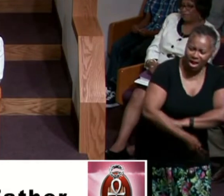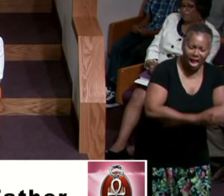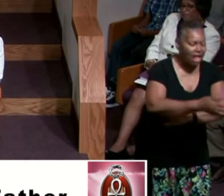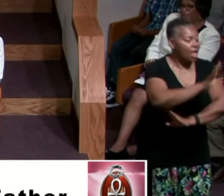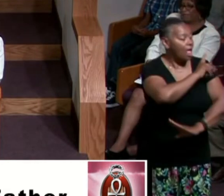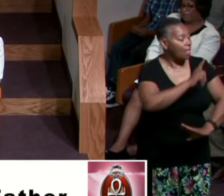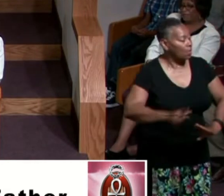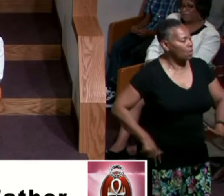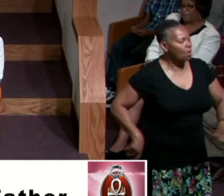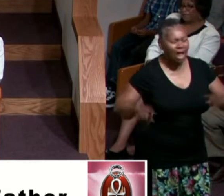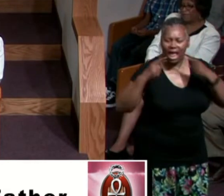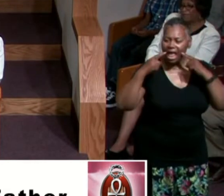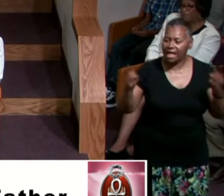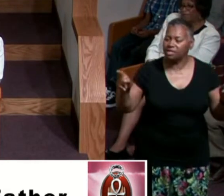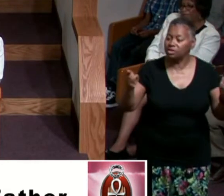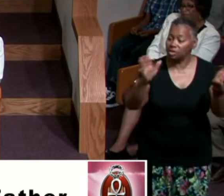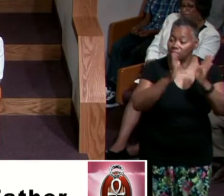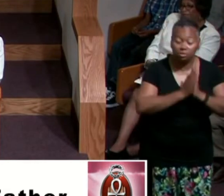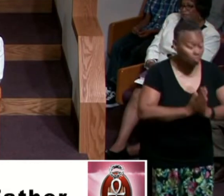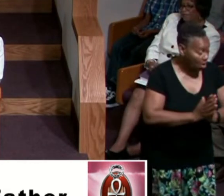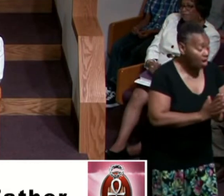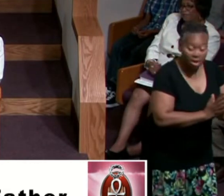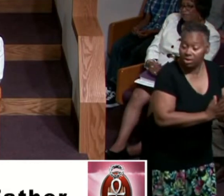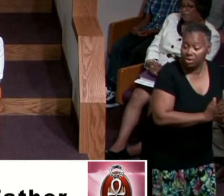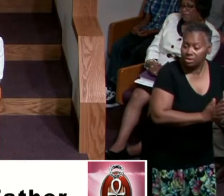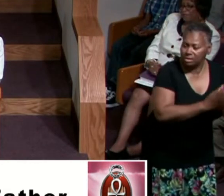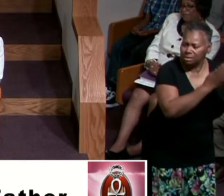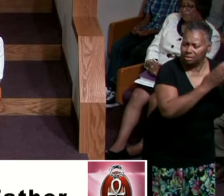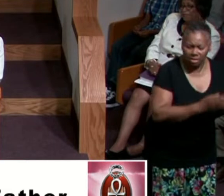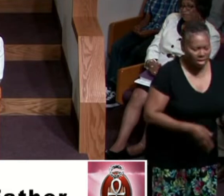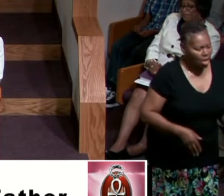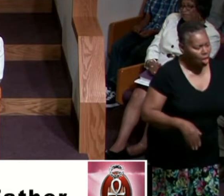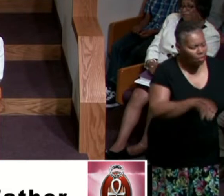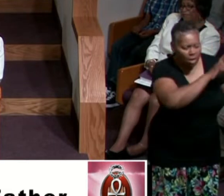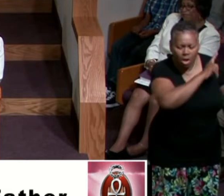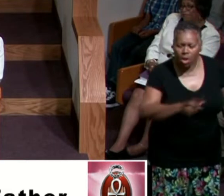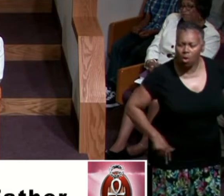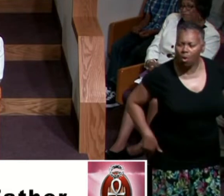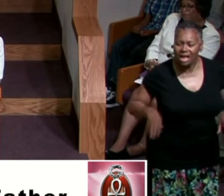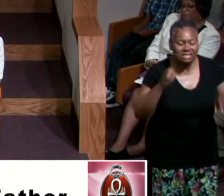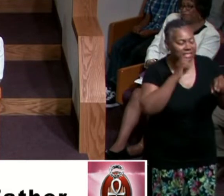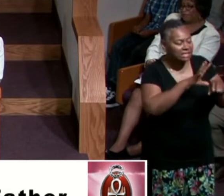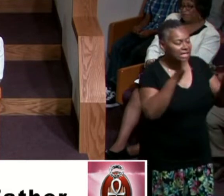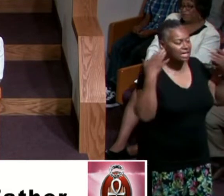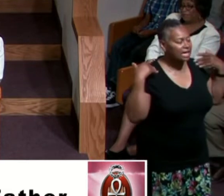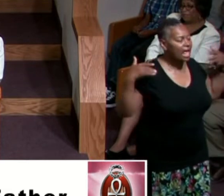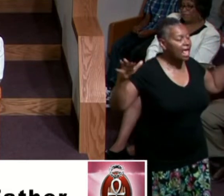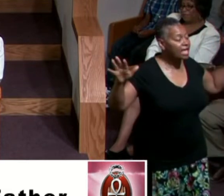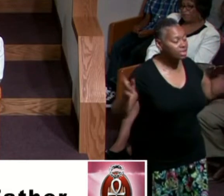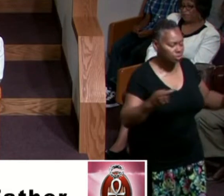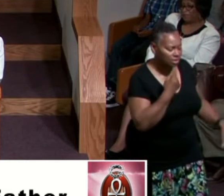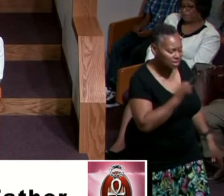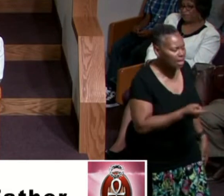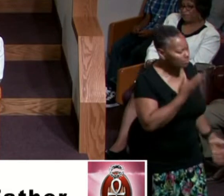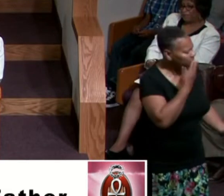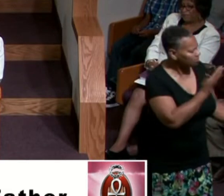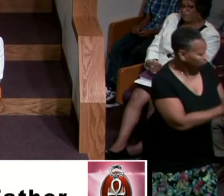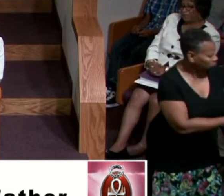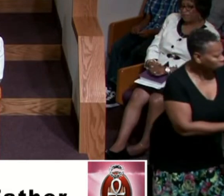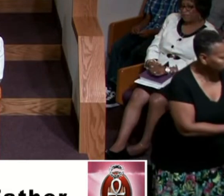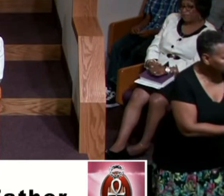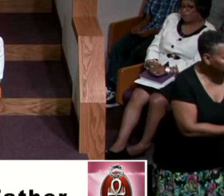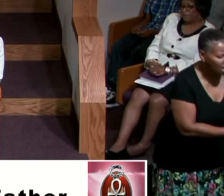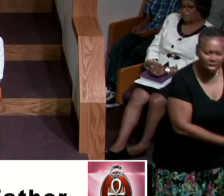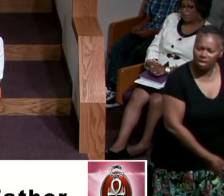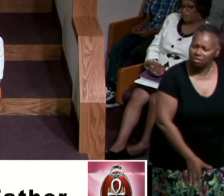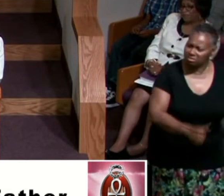his prayers and addressed his concern. The Lord sent an angel to tell him that it was all good, that it was cool